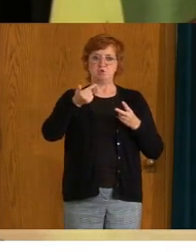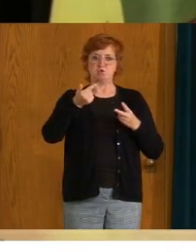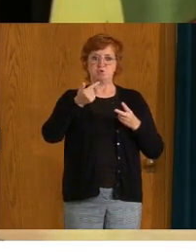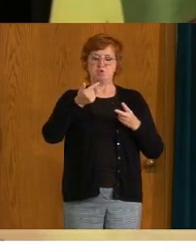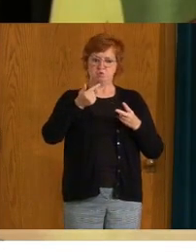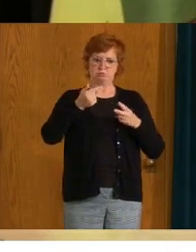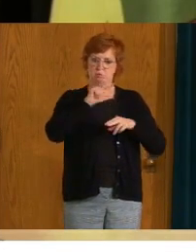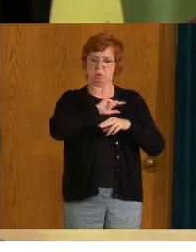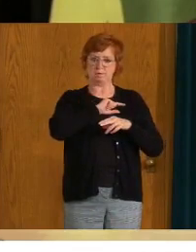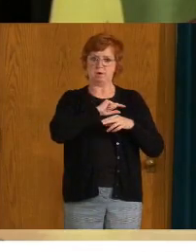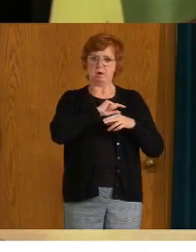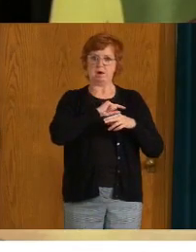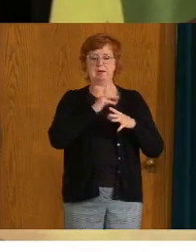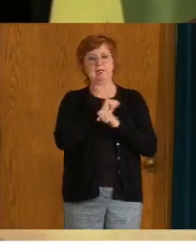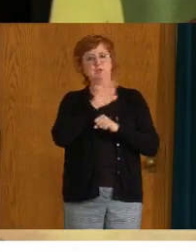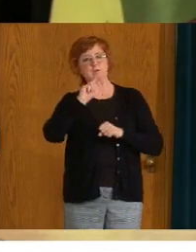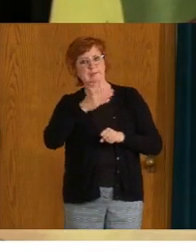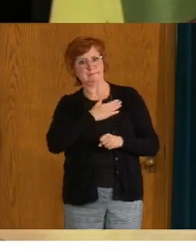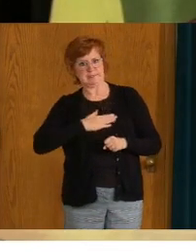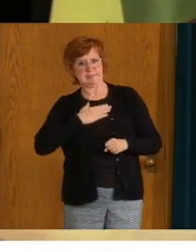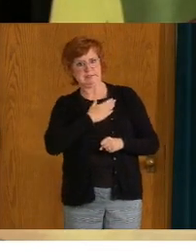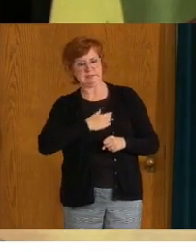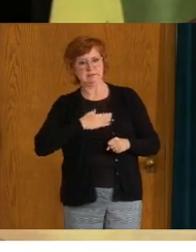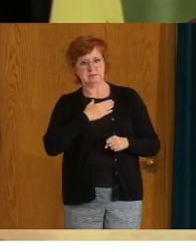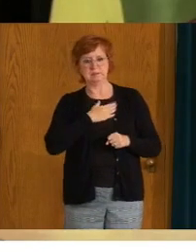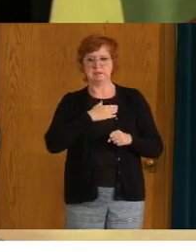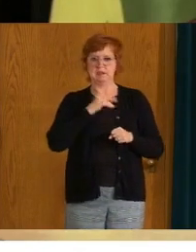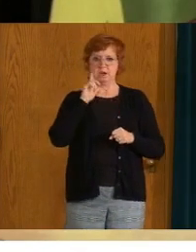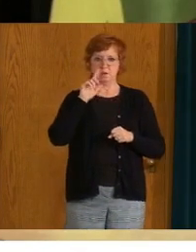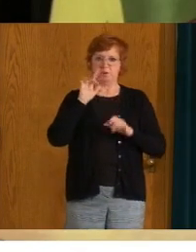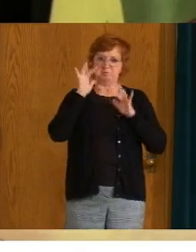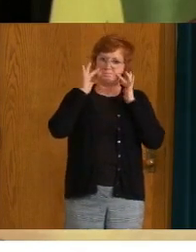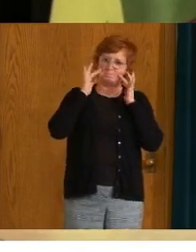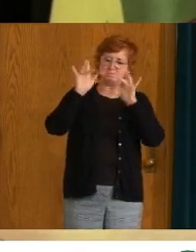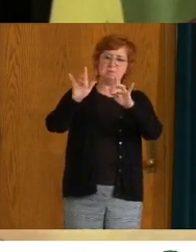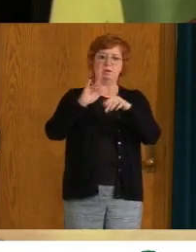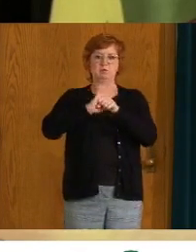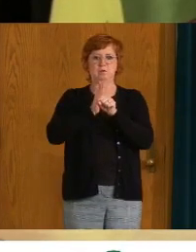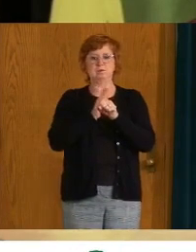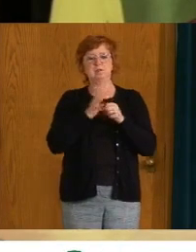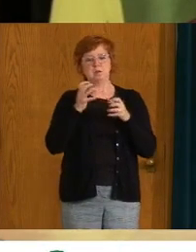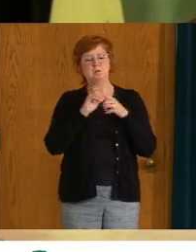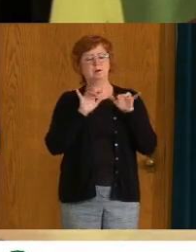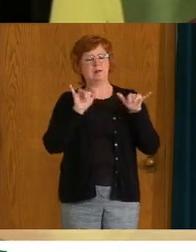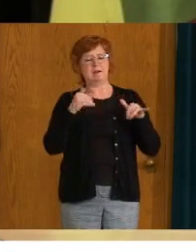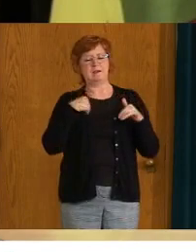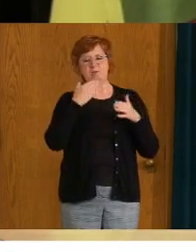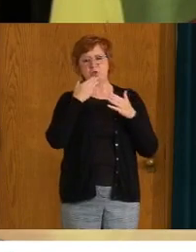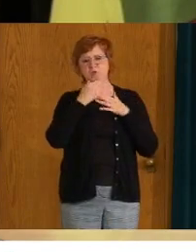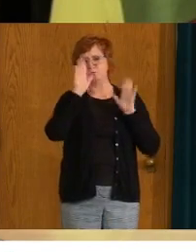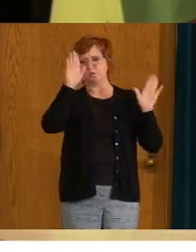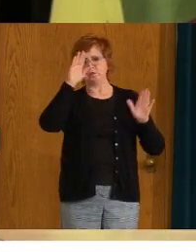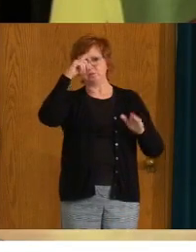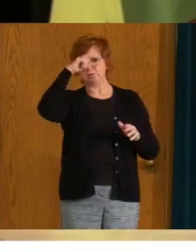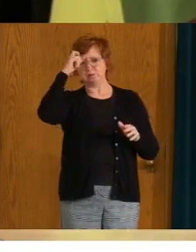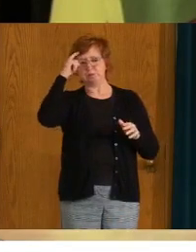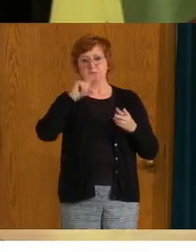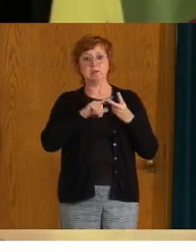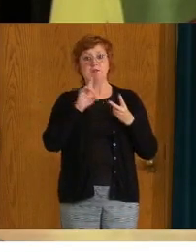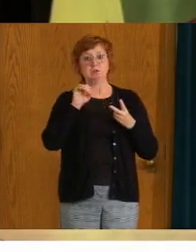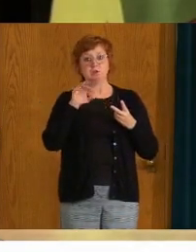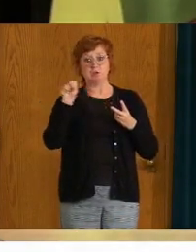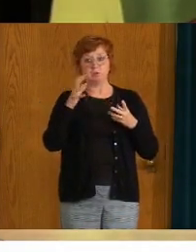COVID. Let's get everything reopened like we want to, and let's have a great Saskatchewan summer. Dr. Shahab, do you have